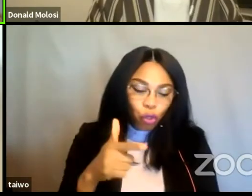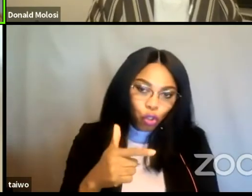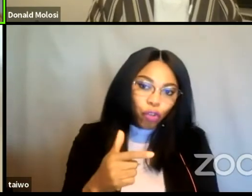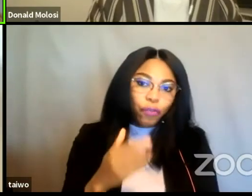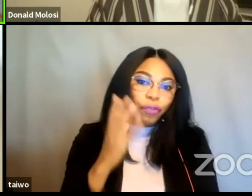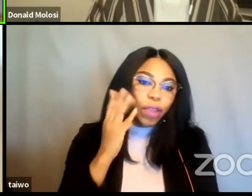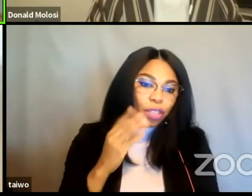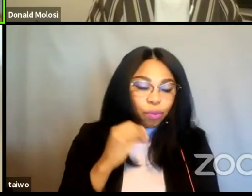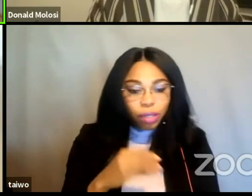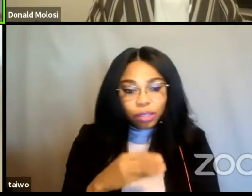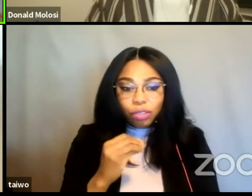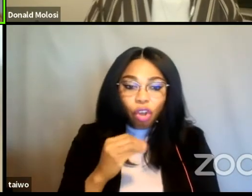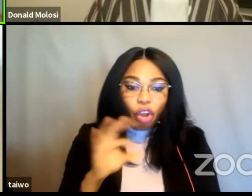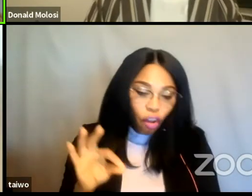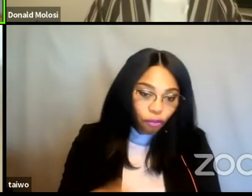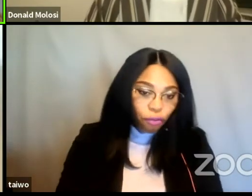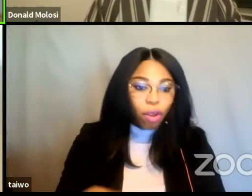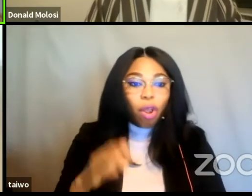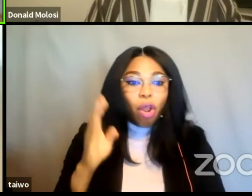with United Solo.